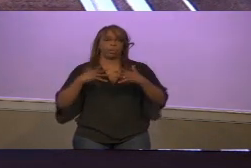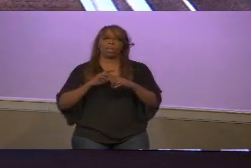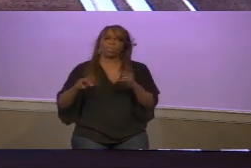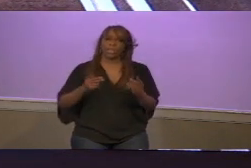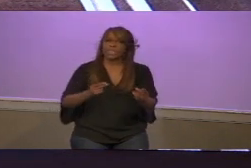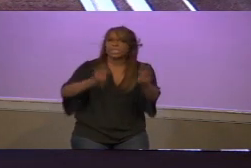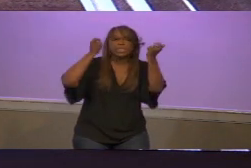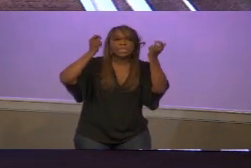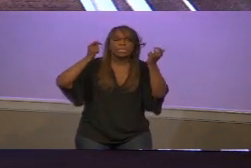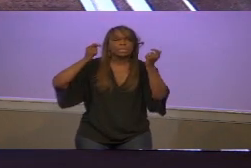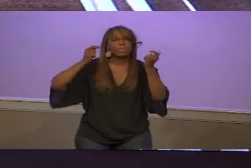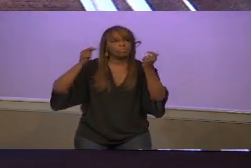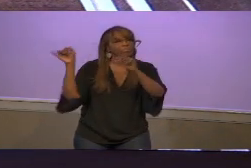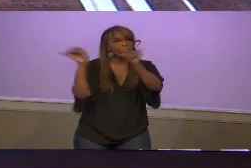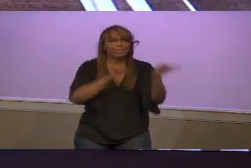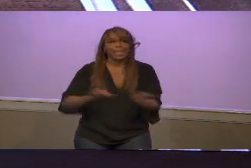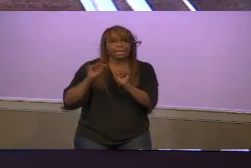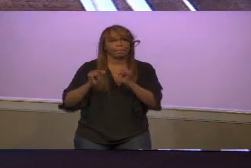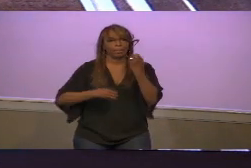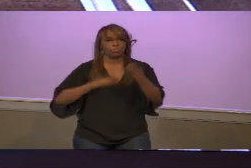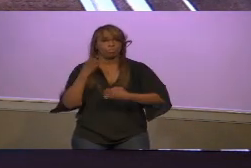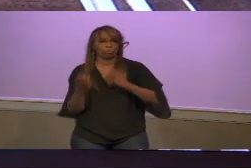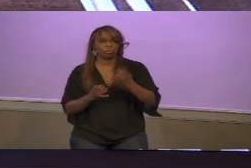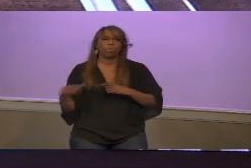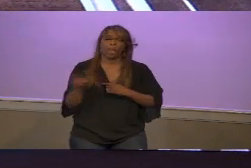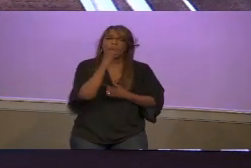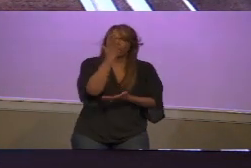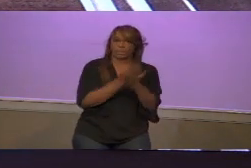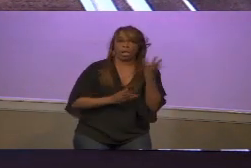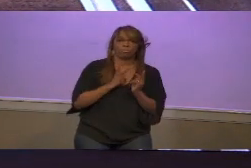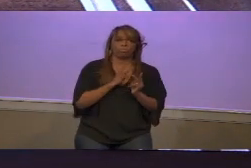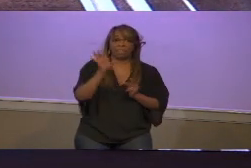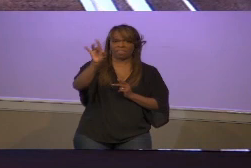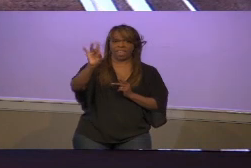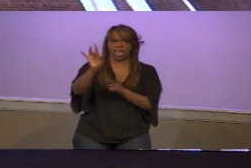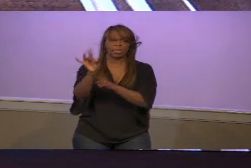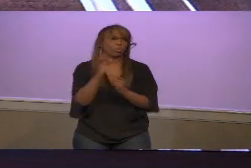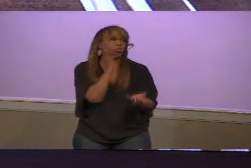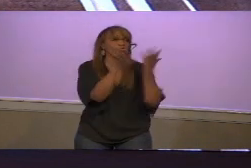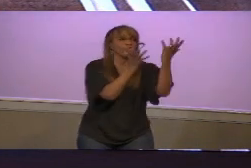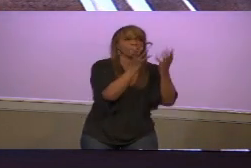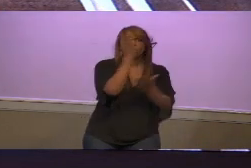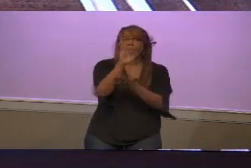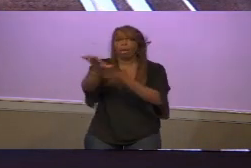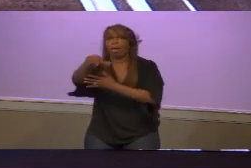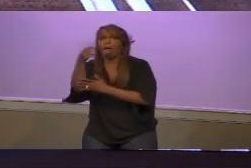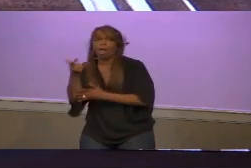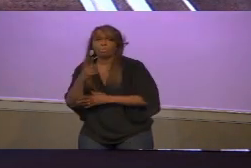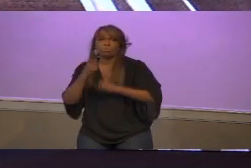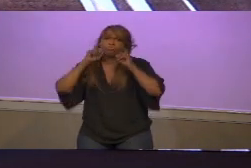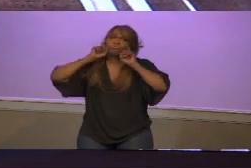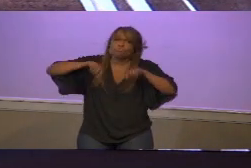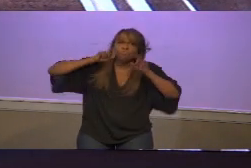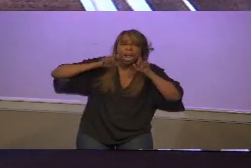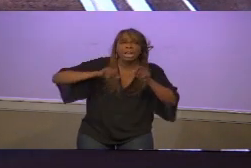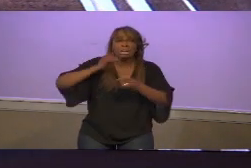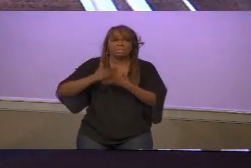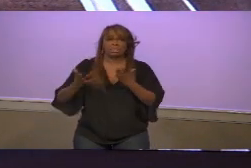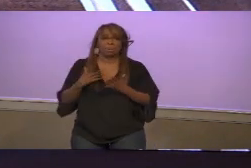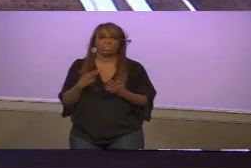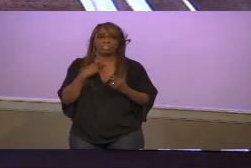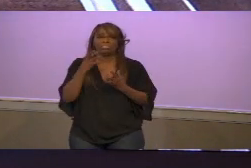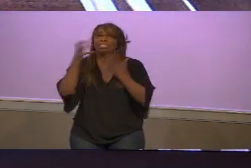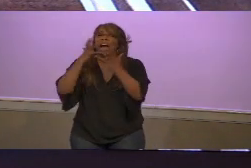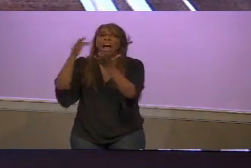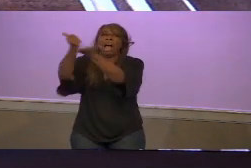reaction was the same way. Some were screaming. Others were crying. Others were just